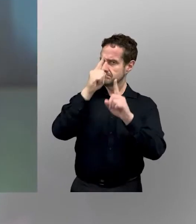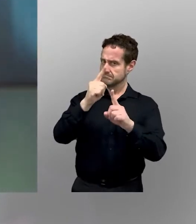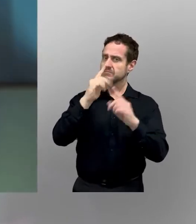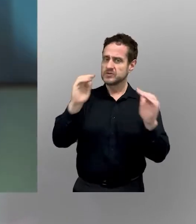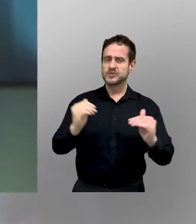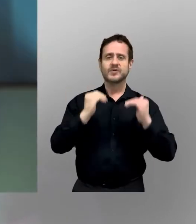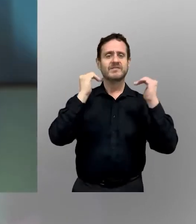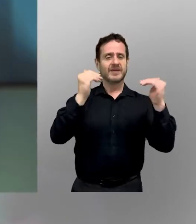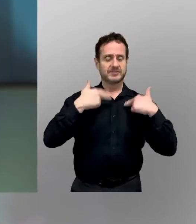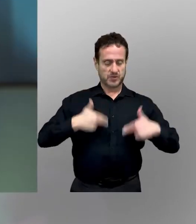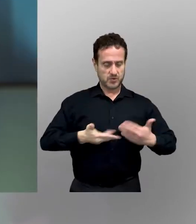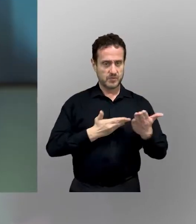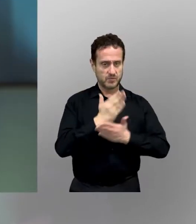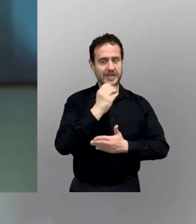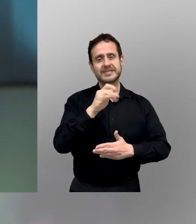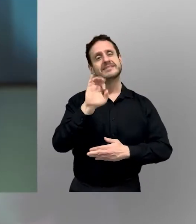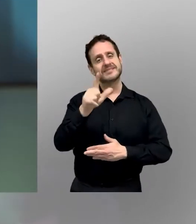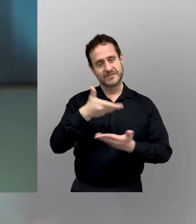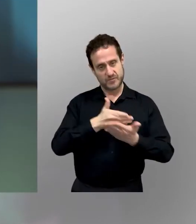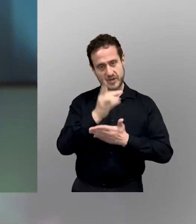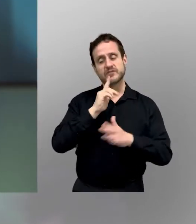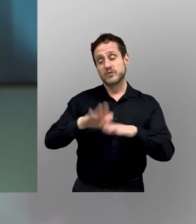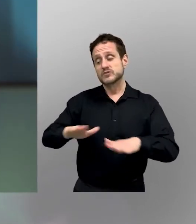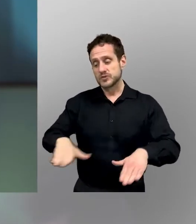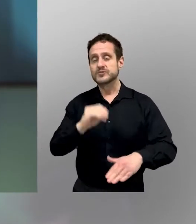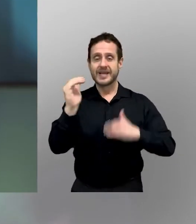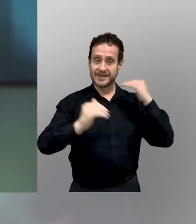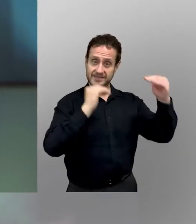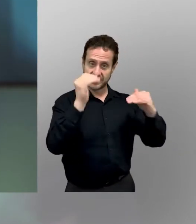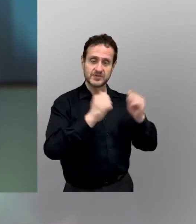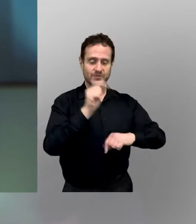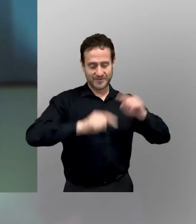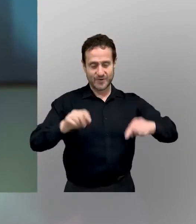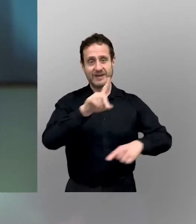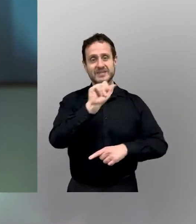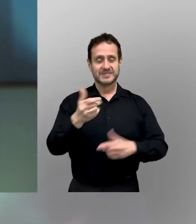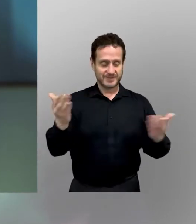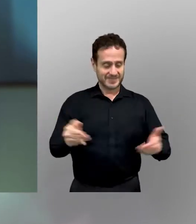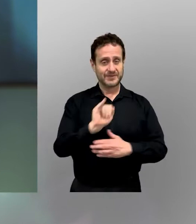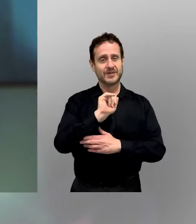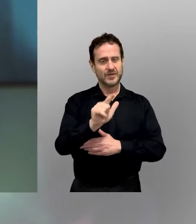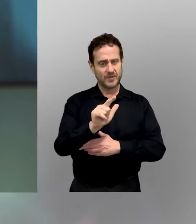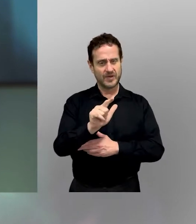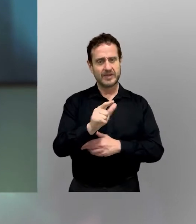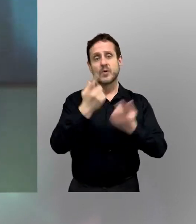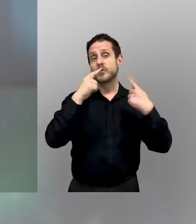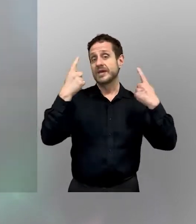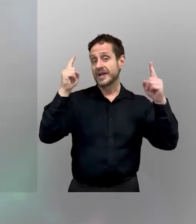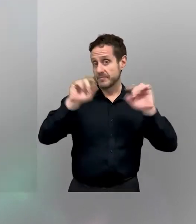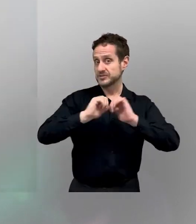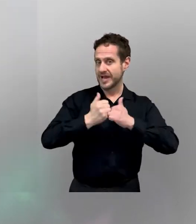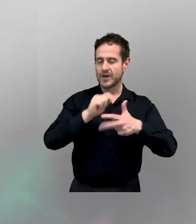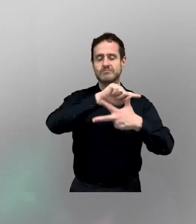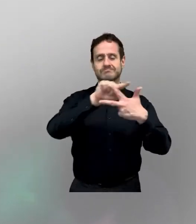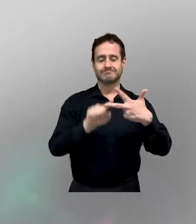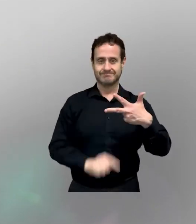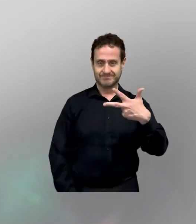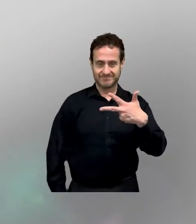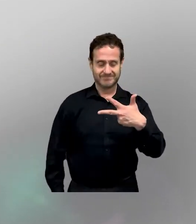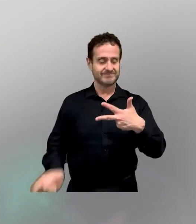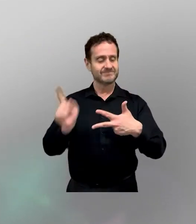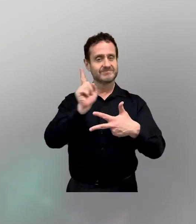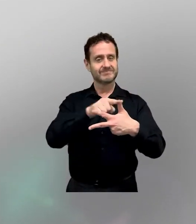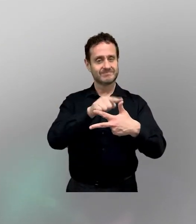to advance the human and civil rights of children and adults with all types of disabilities in Illinois is accomplished in 3